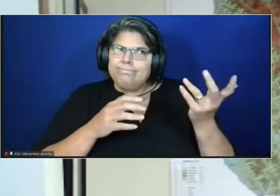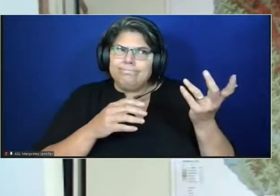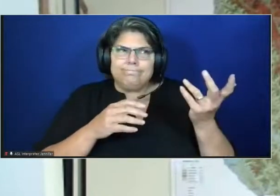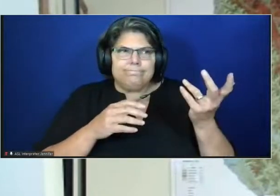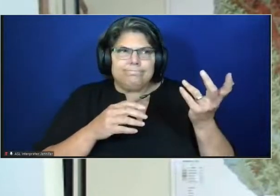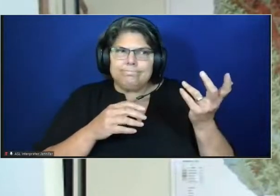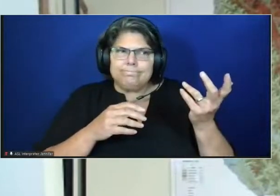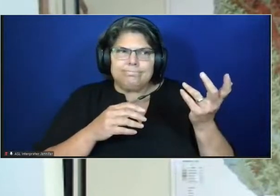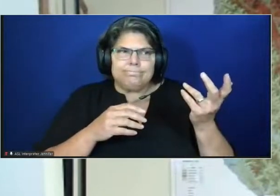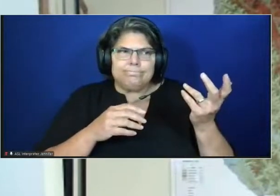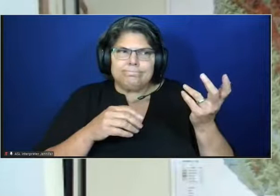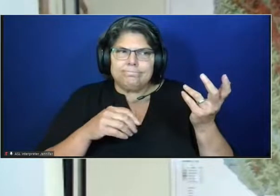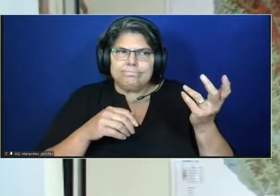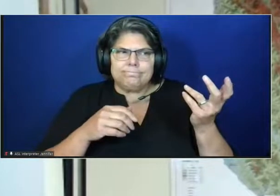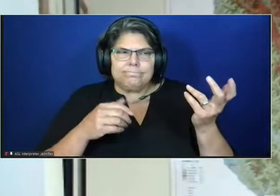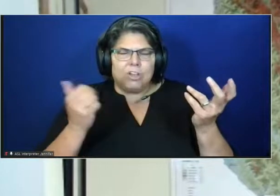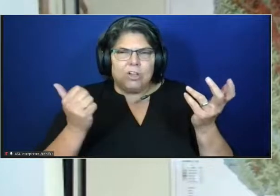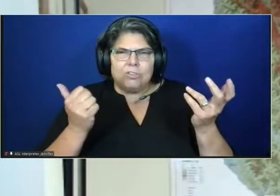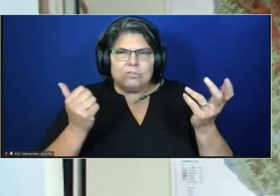about